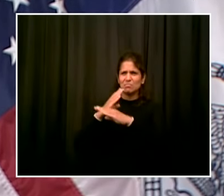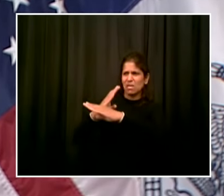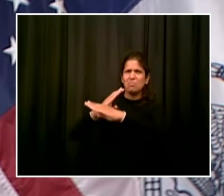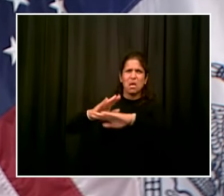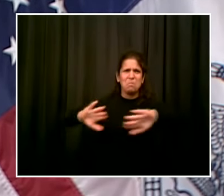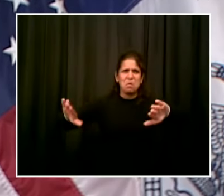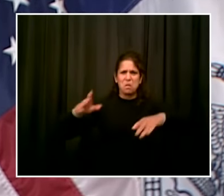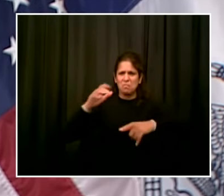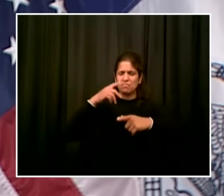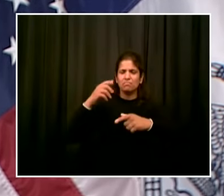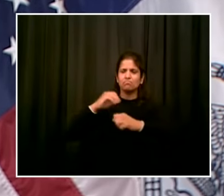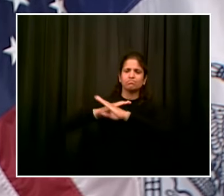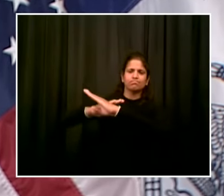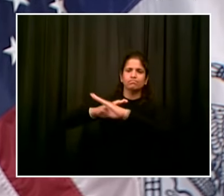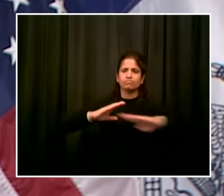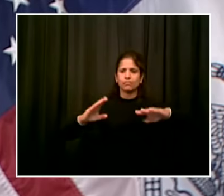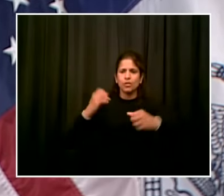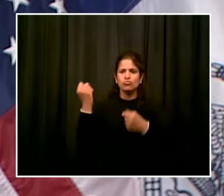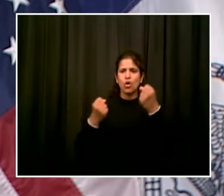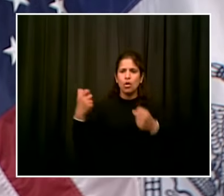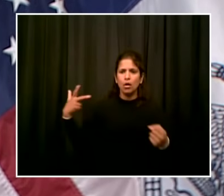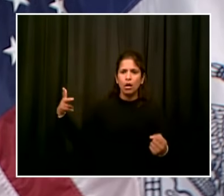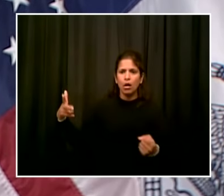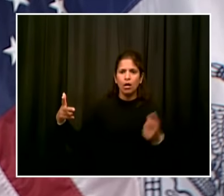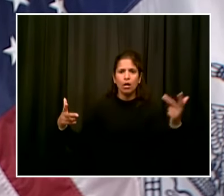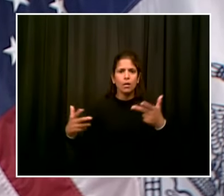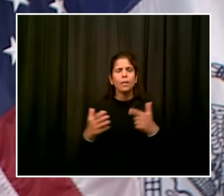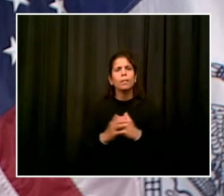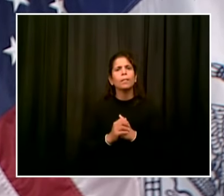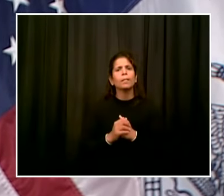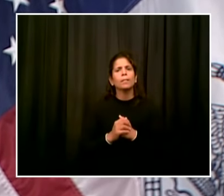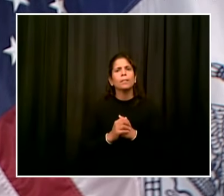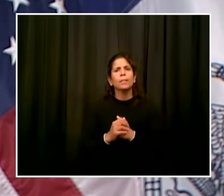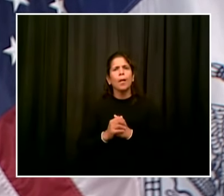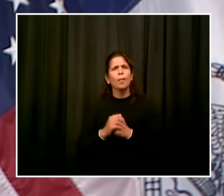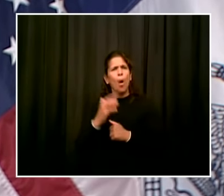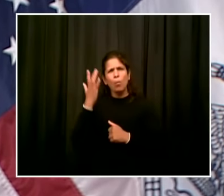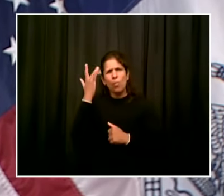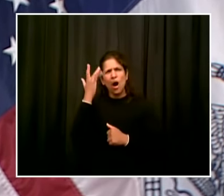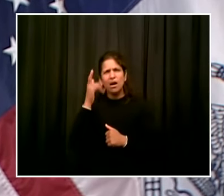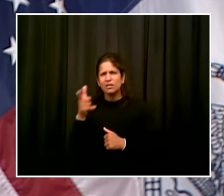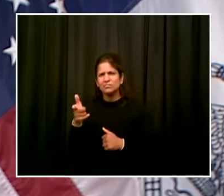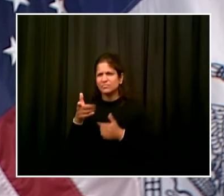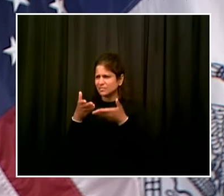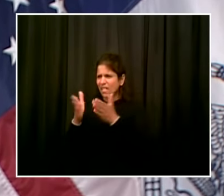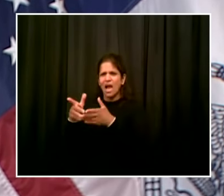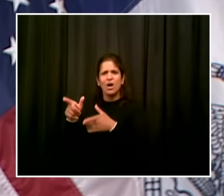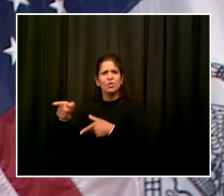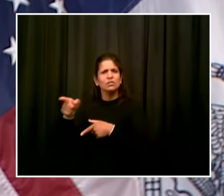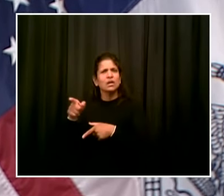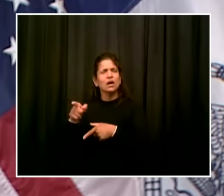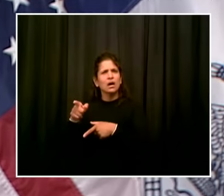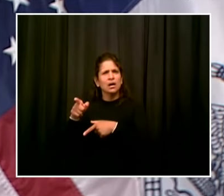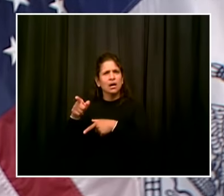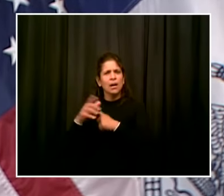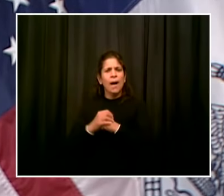Seth, respectfully, I don't make the decisions about how each protest is handled. The NYPD does